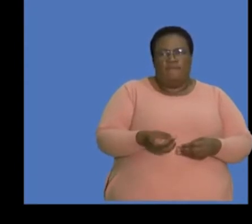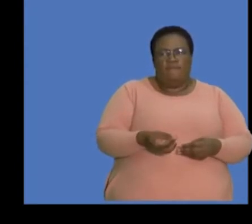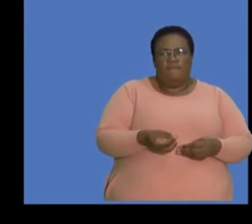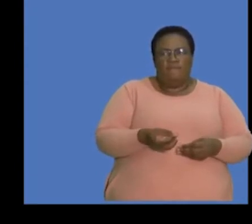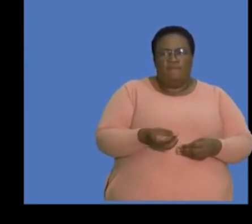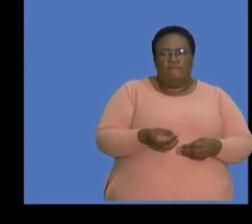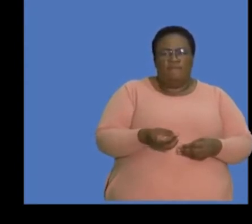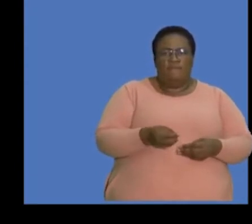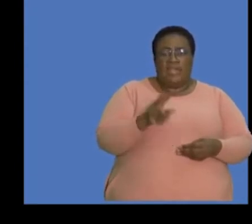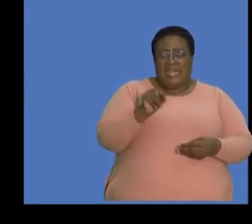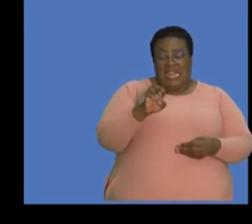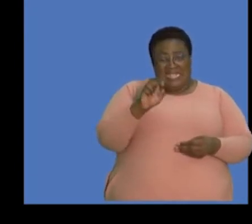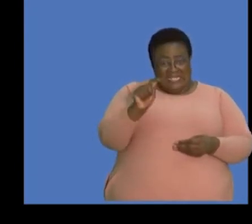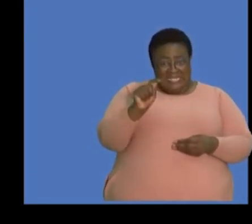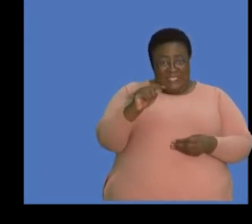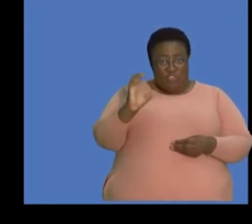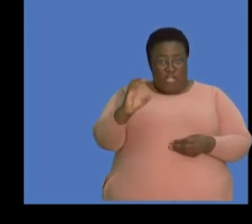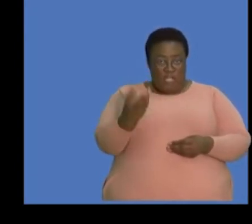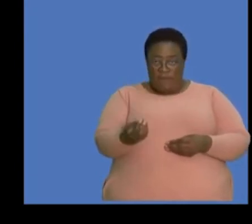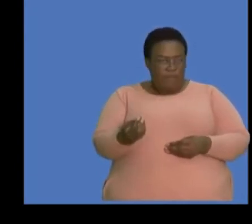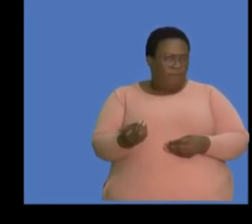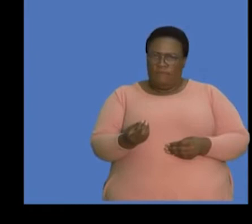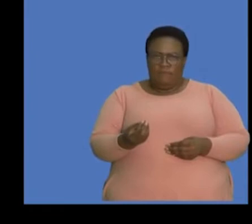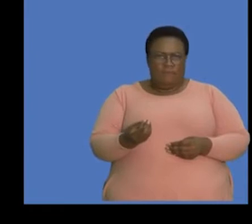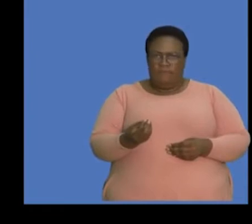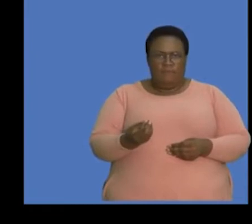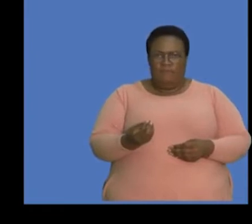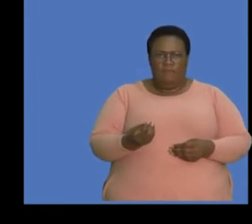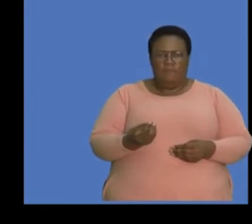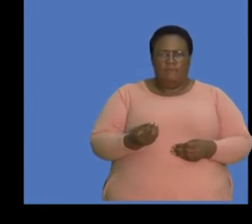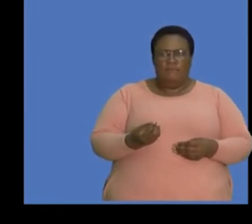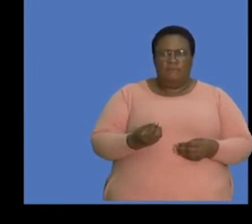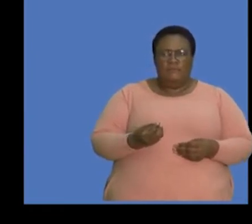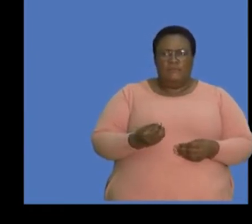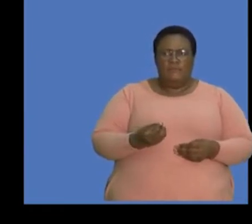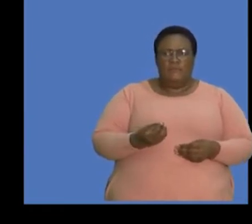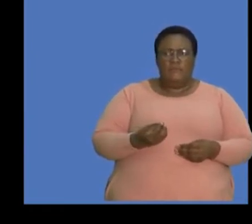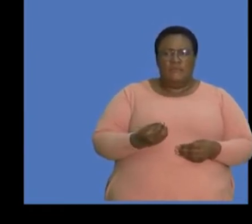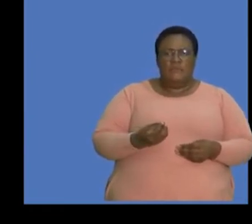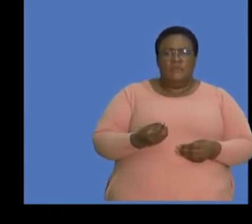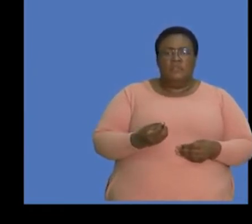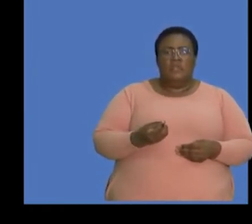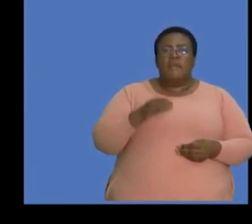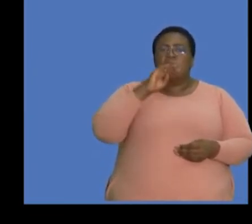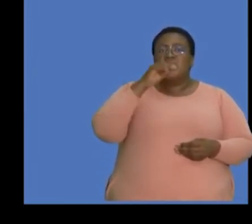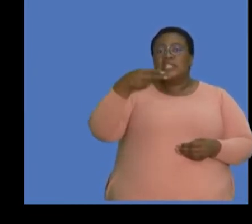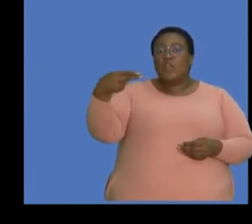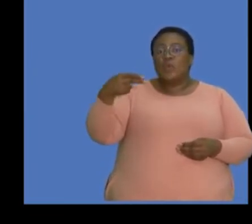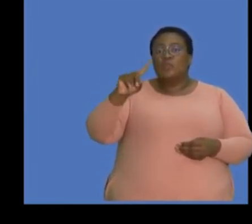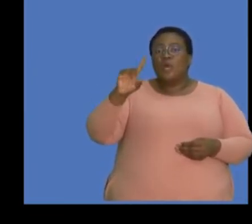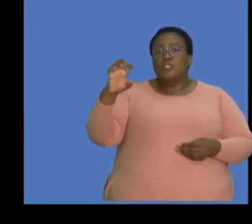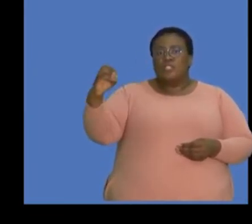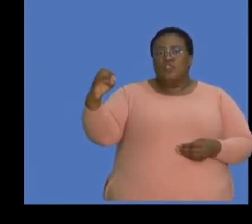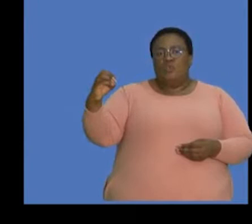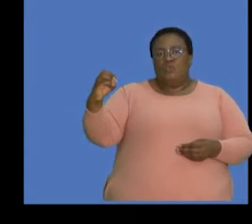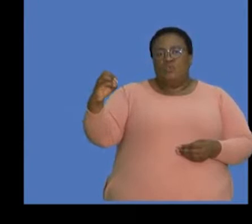no a net charge. In other words, the net charge is equals to 0, okay?